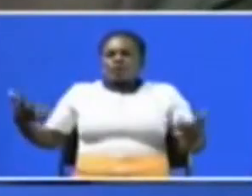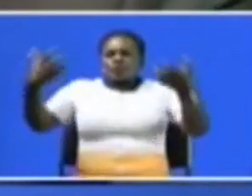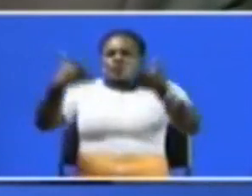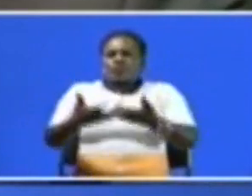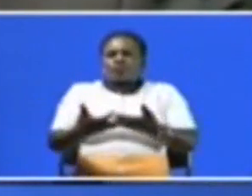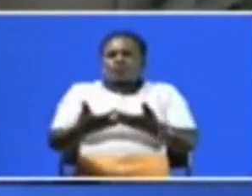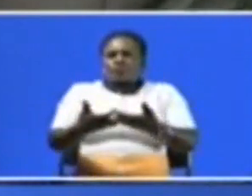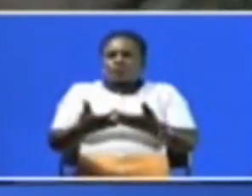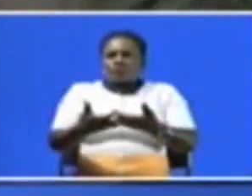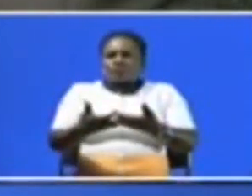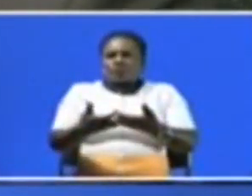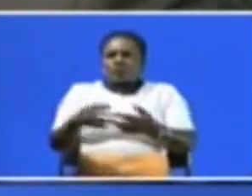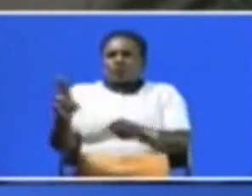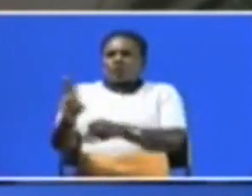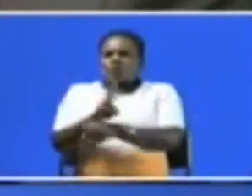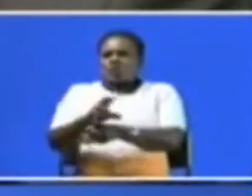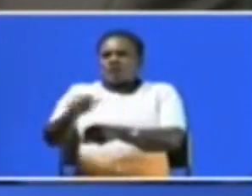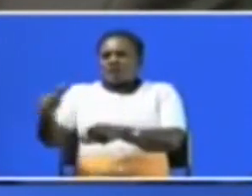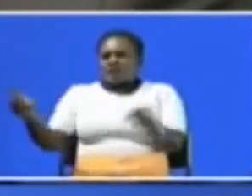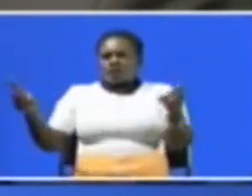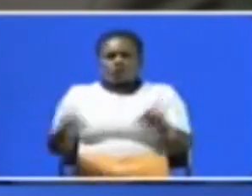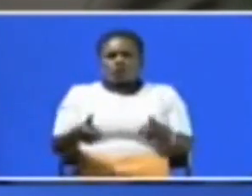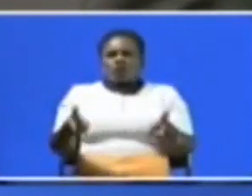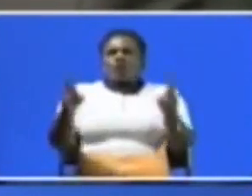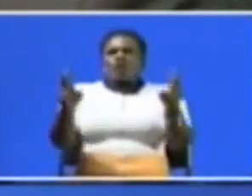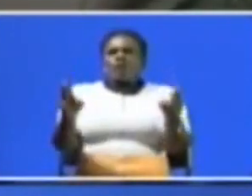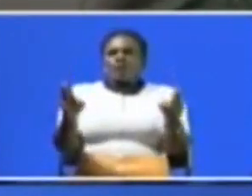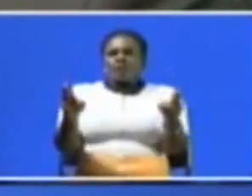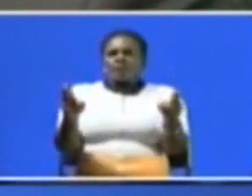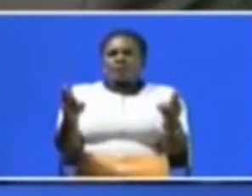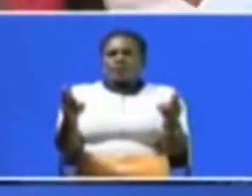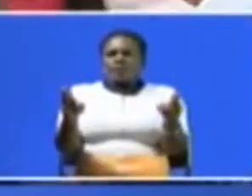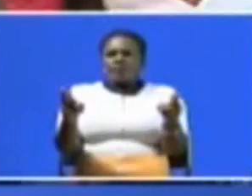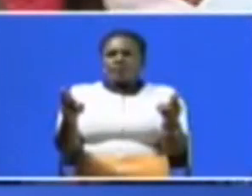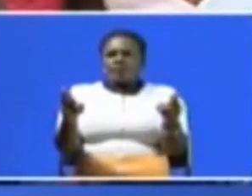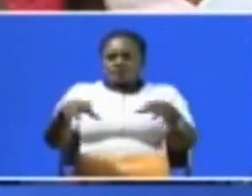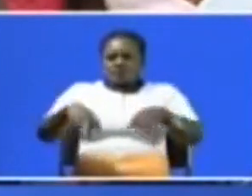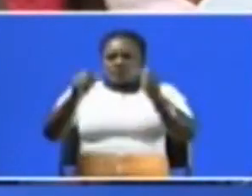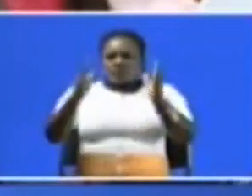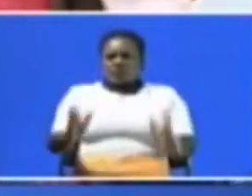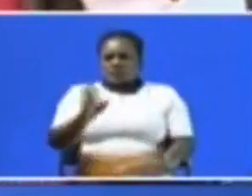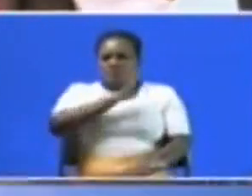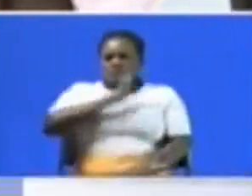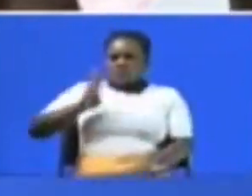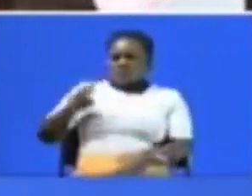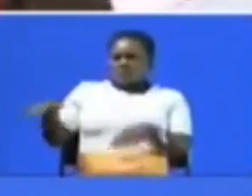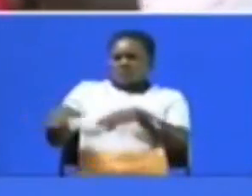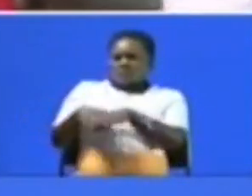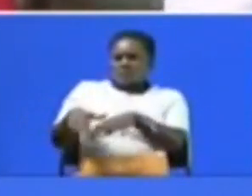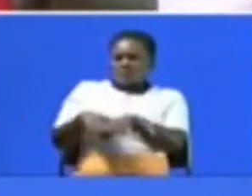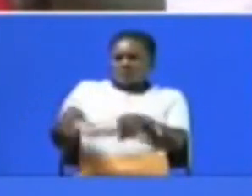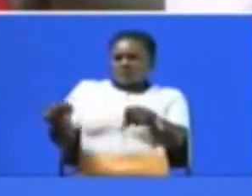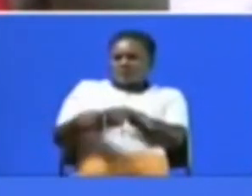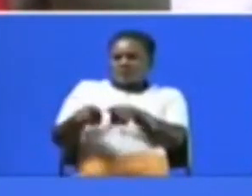merge and use some other shortcuts, illegal means to sort out the loans. Chairman and board members